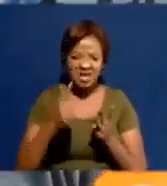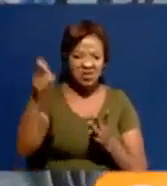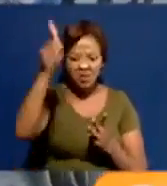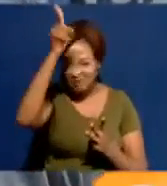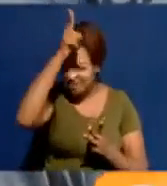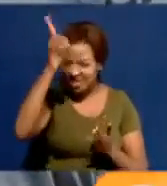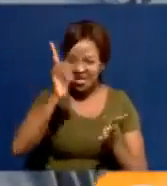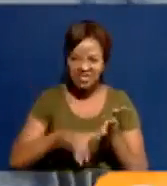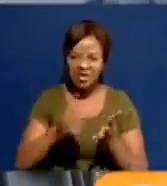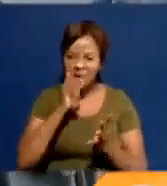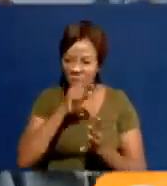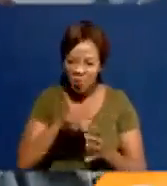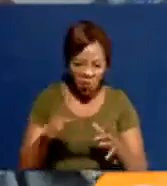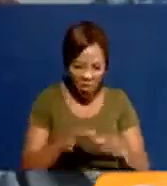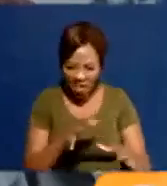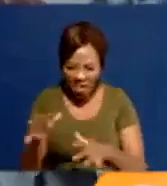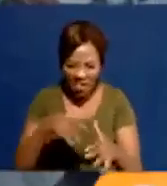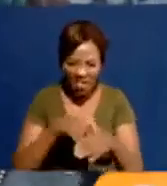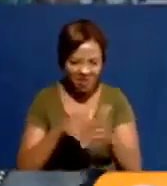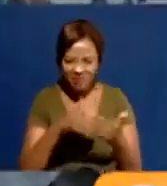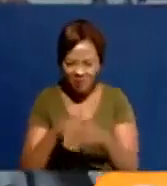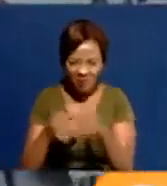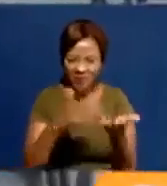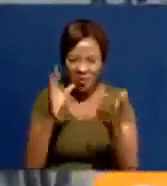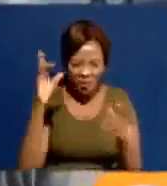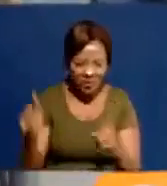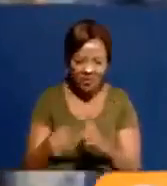wamekachini, wamekimbiza kuku, kachinjiwa. So, you know,